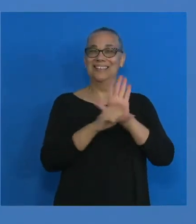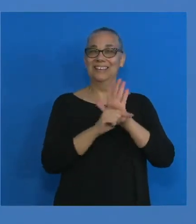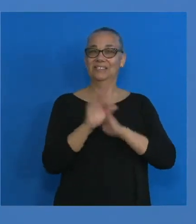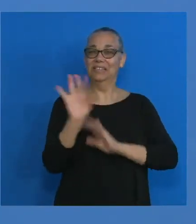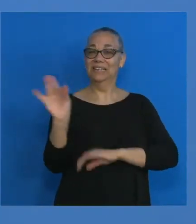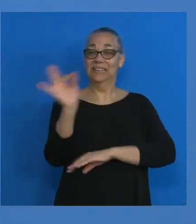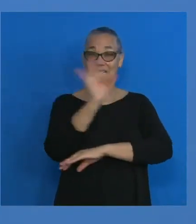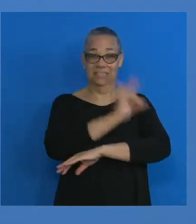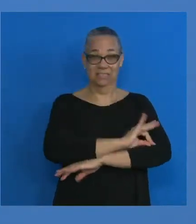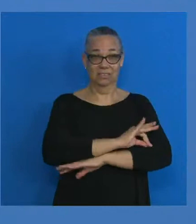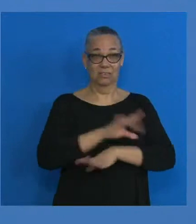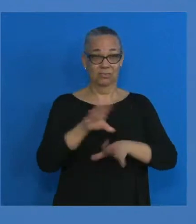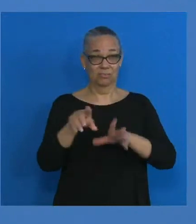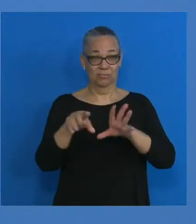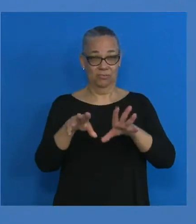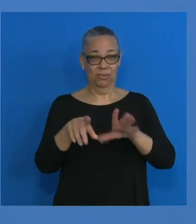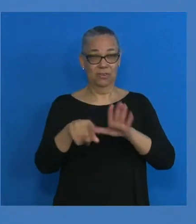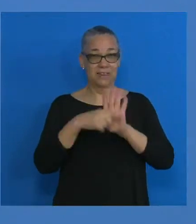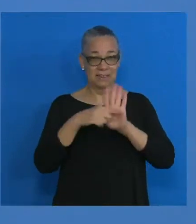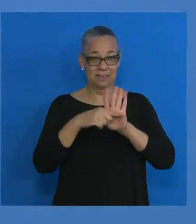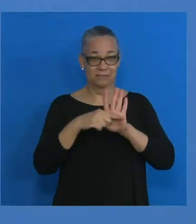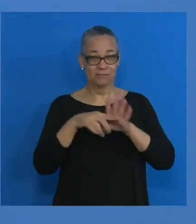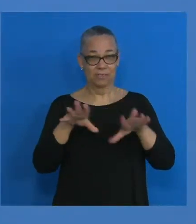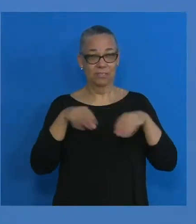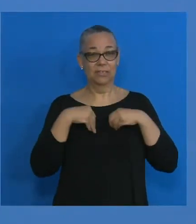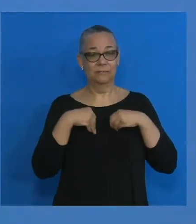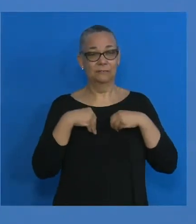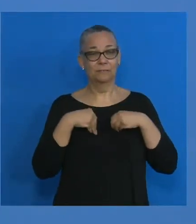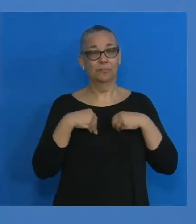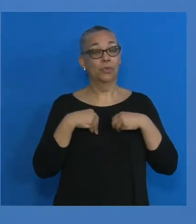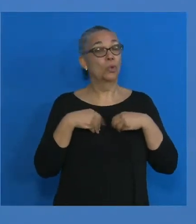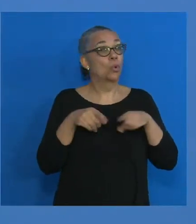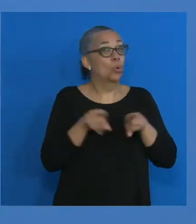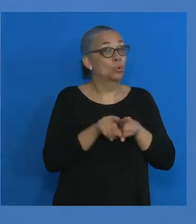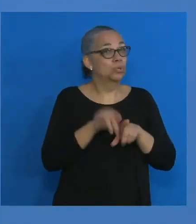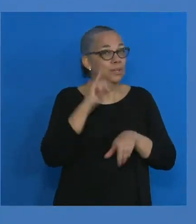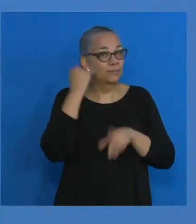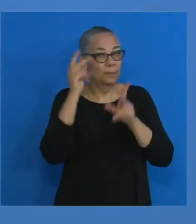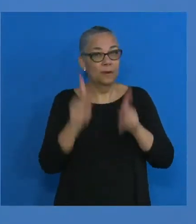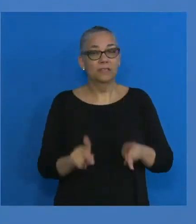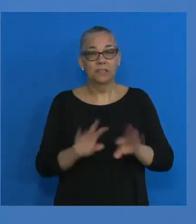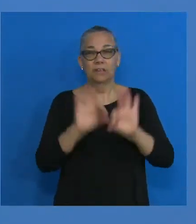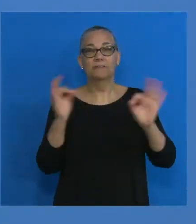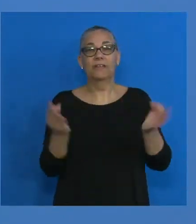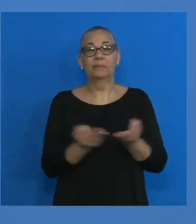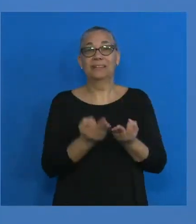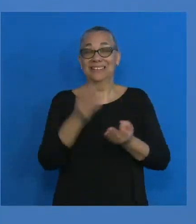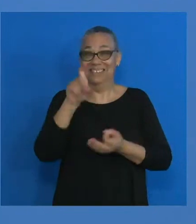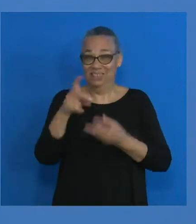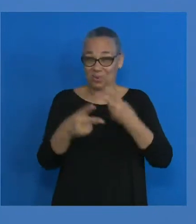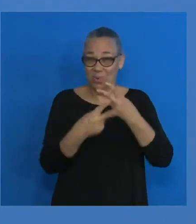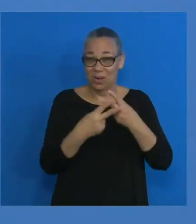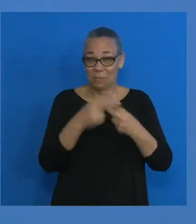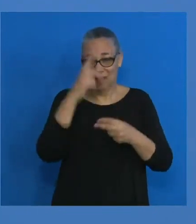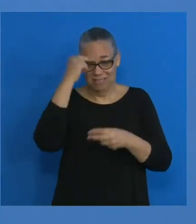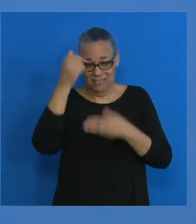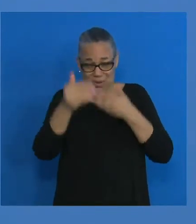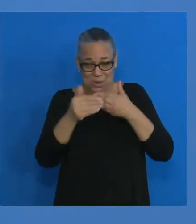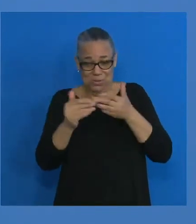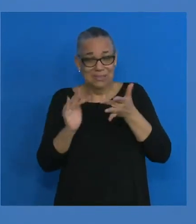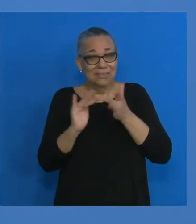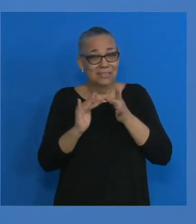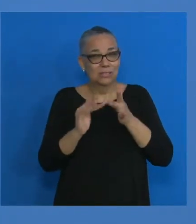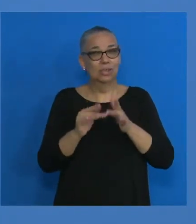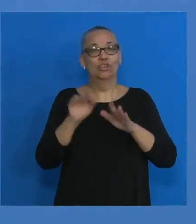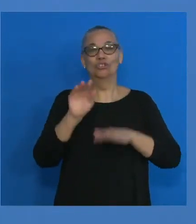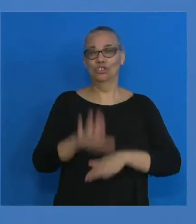office. In addition, if anyone in your household is required to quarantine due to close contact with COVID-19, your child should